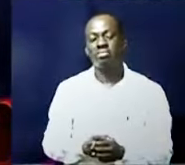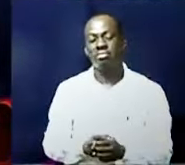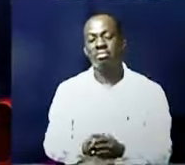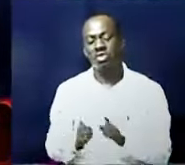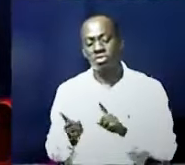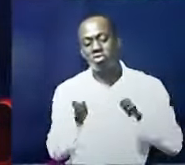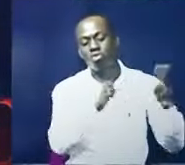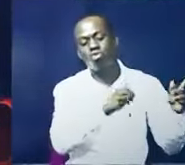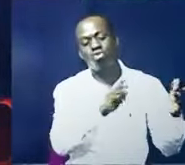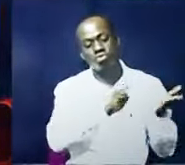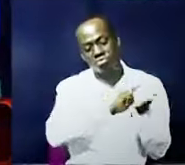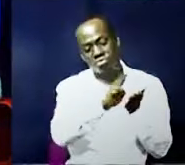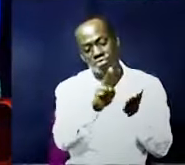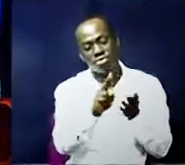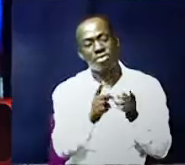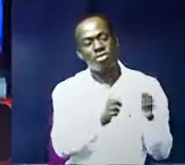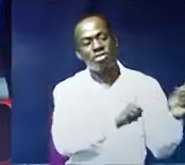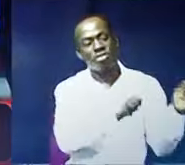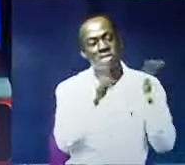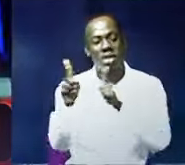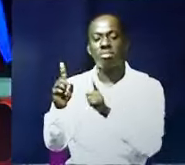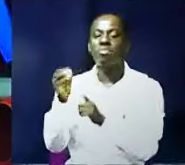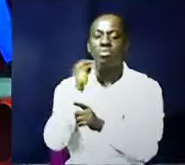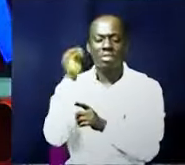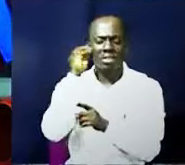tech, came back with a story.